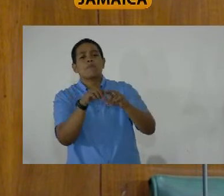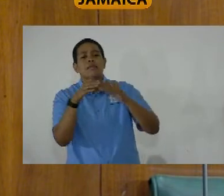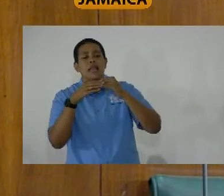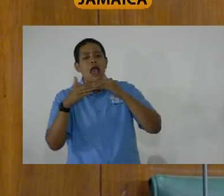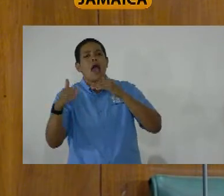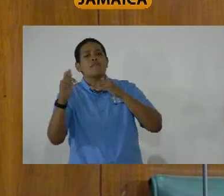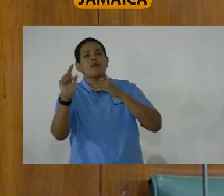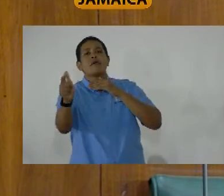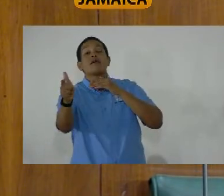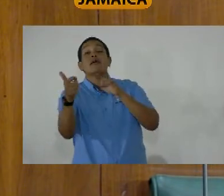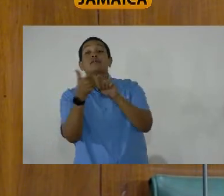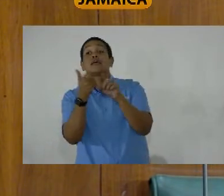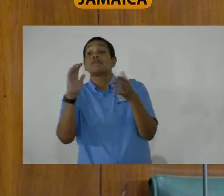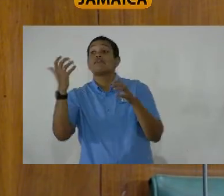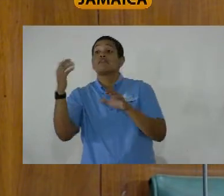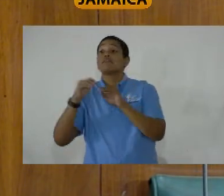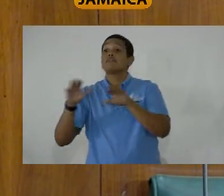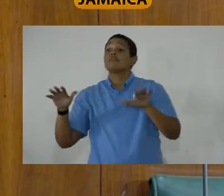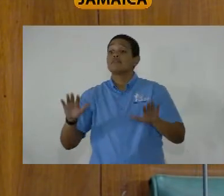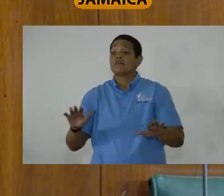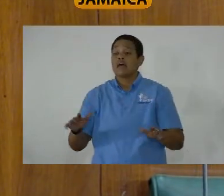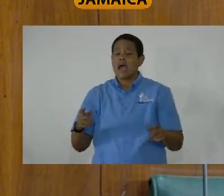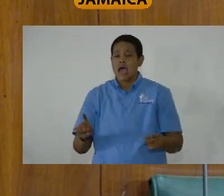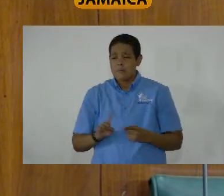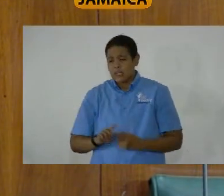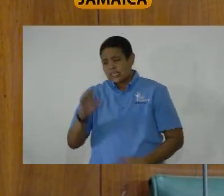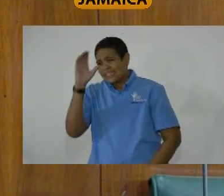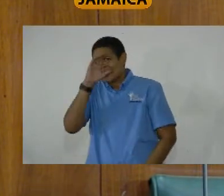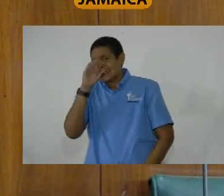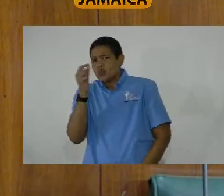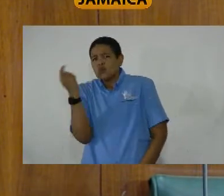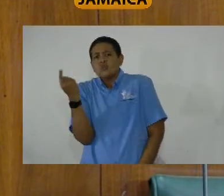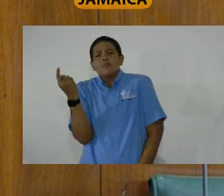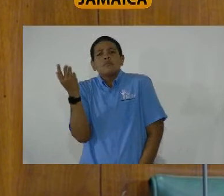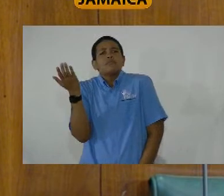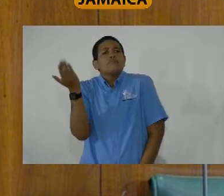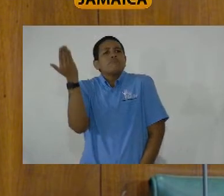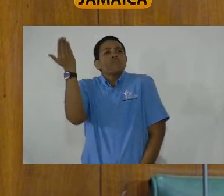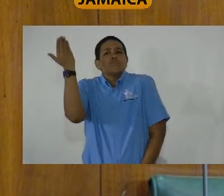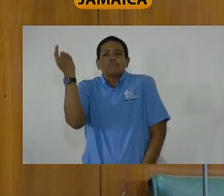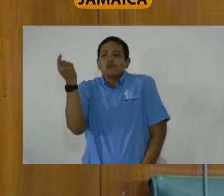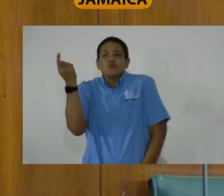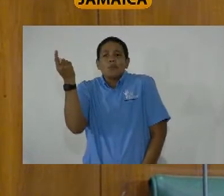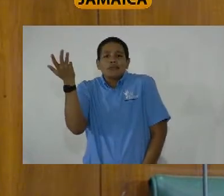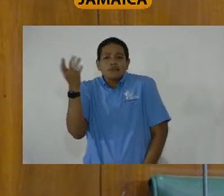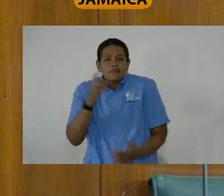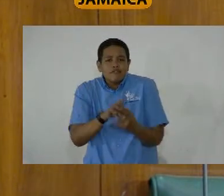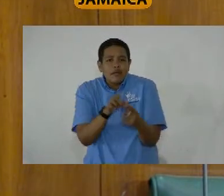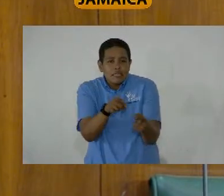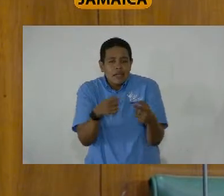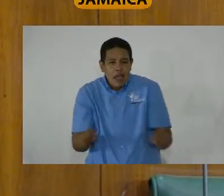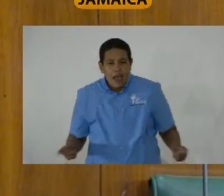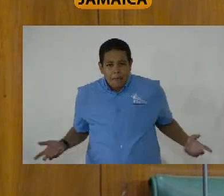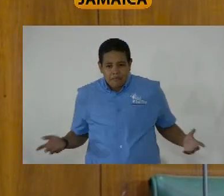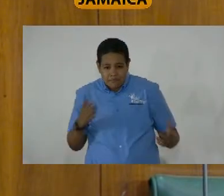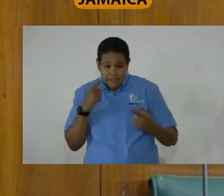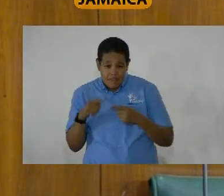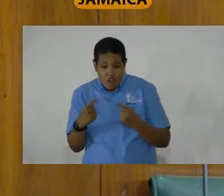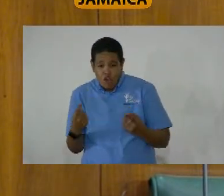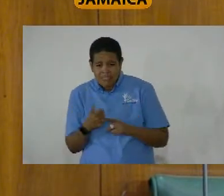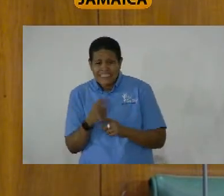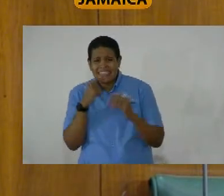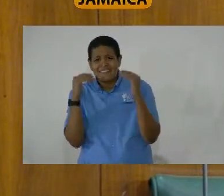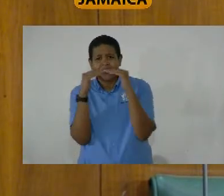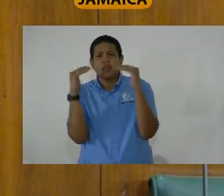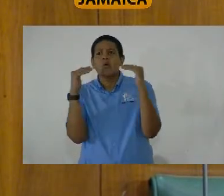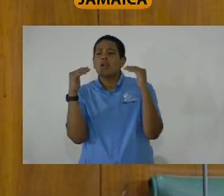aftermath of the pandemic and seeks to do something about it. The opposition is equally